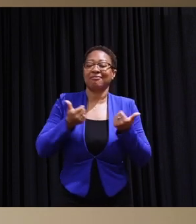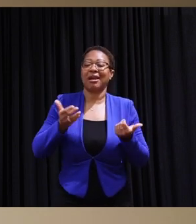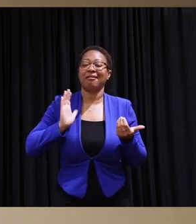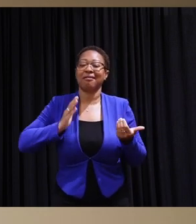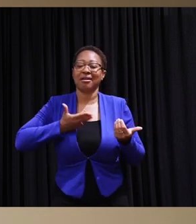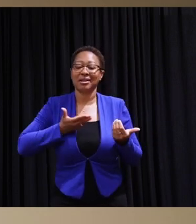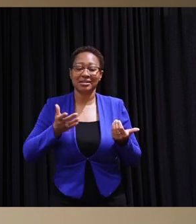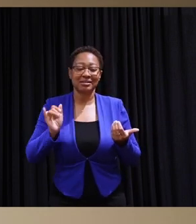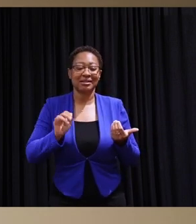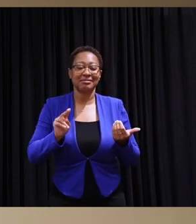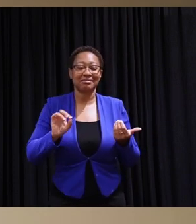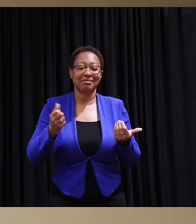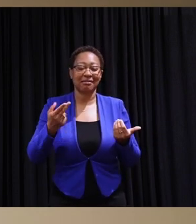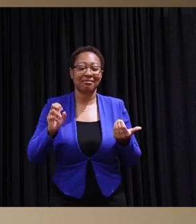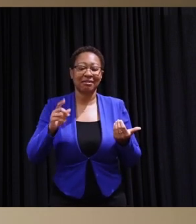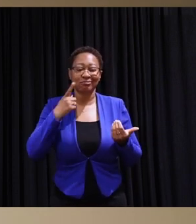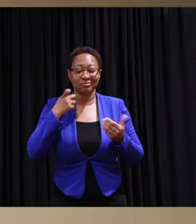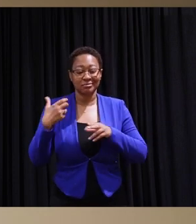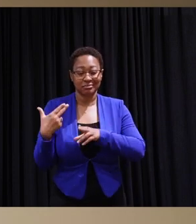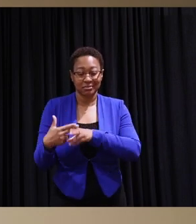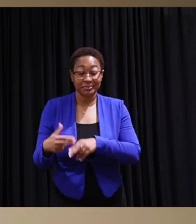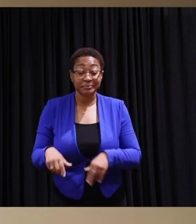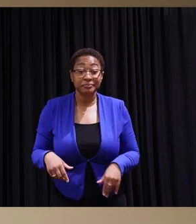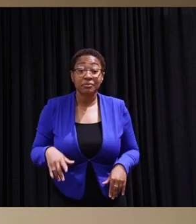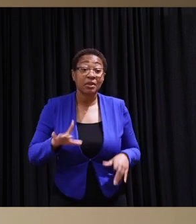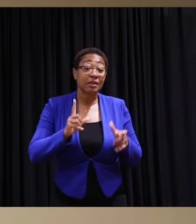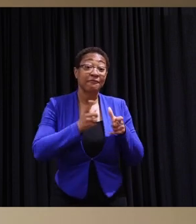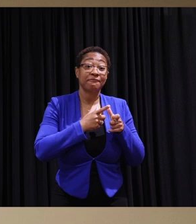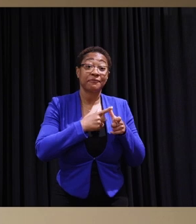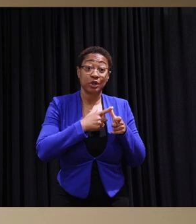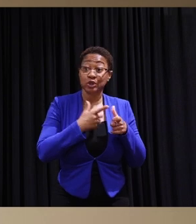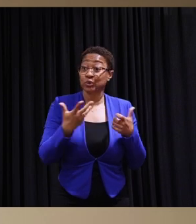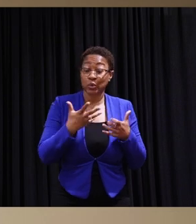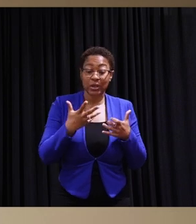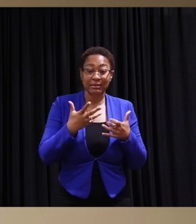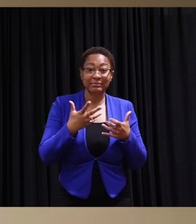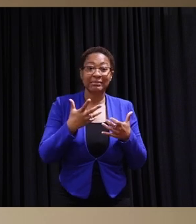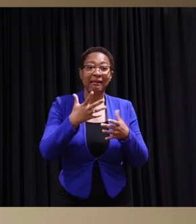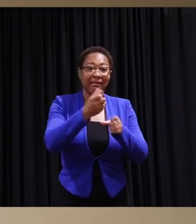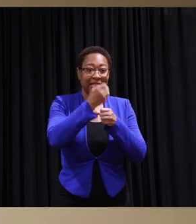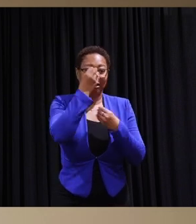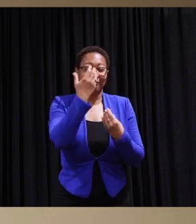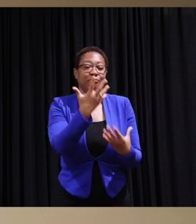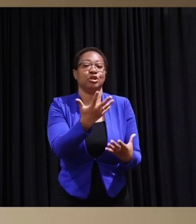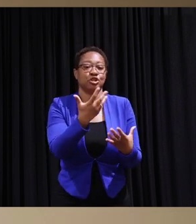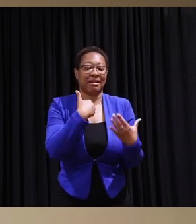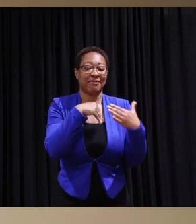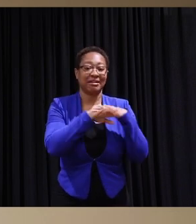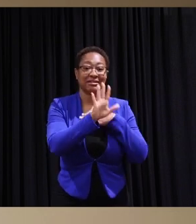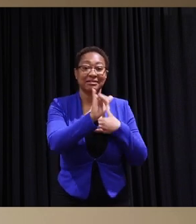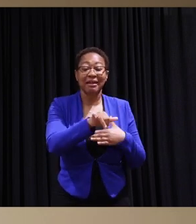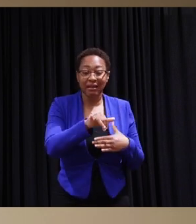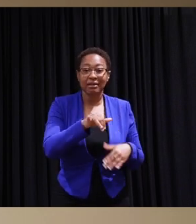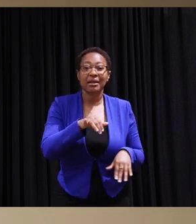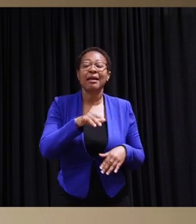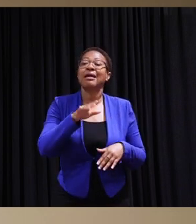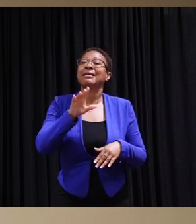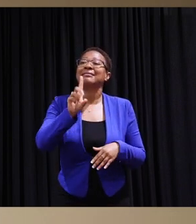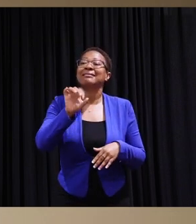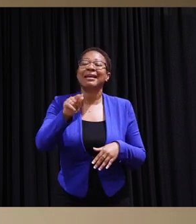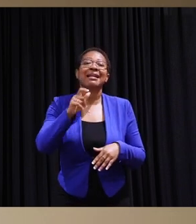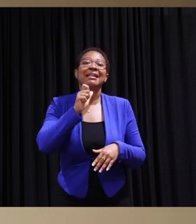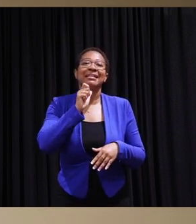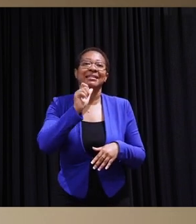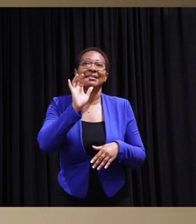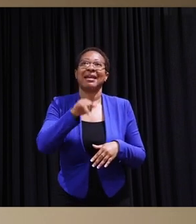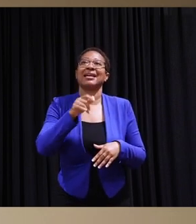as Nina said. So first, arming yourself with information, objective data, and have